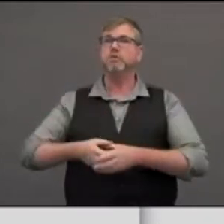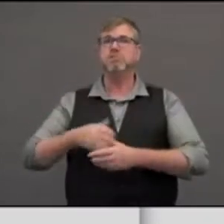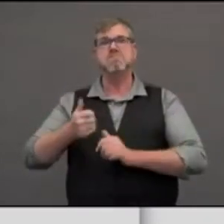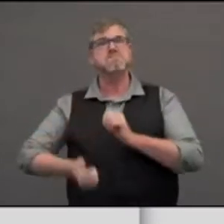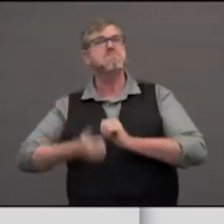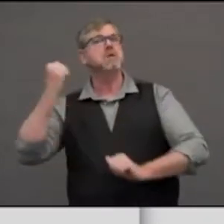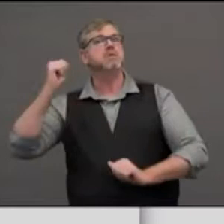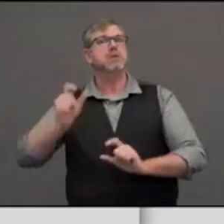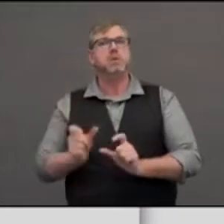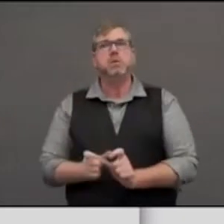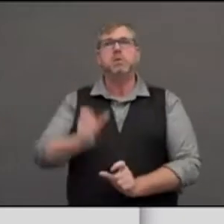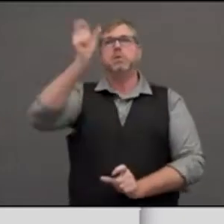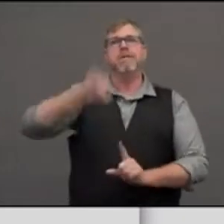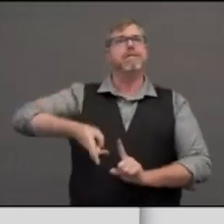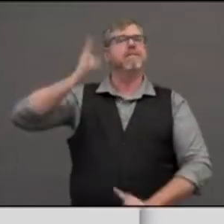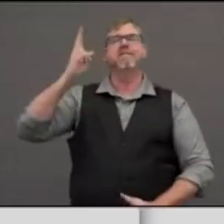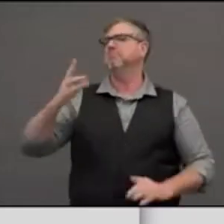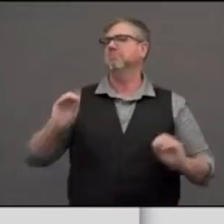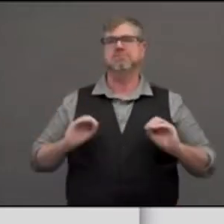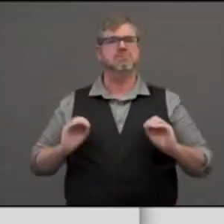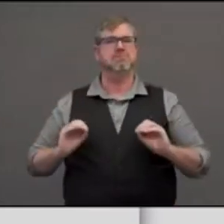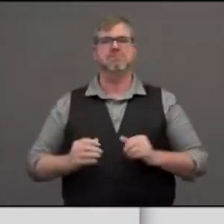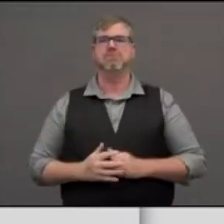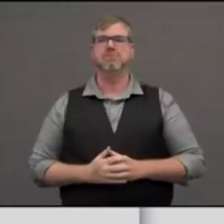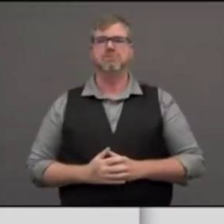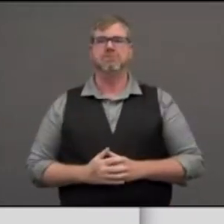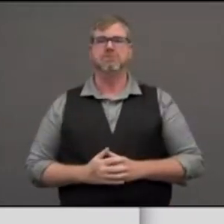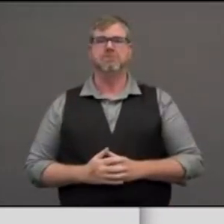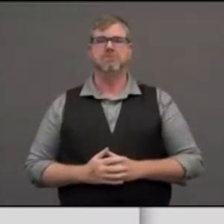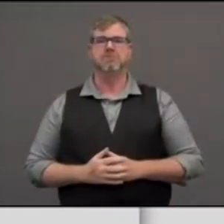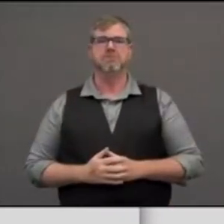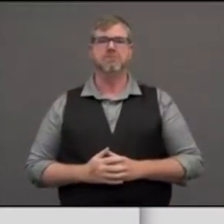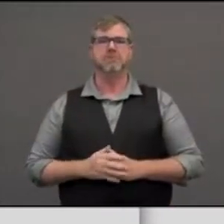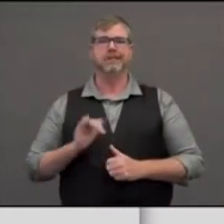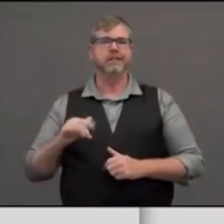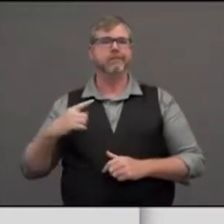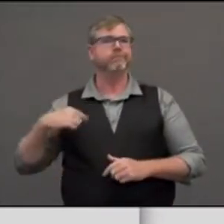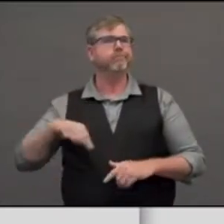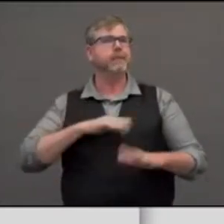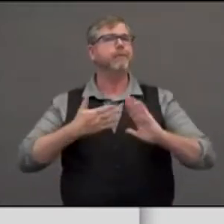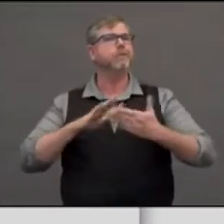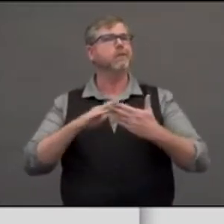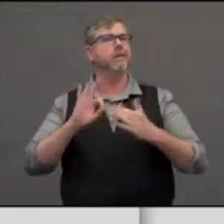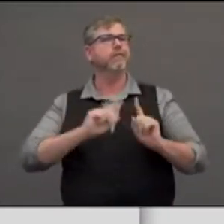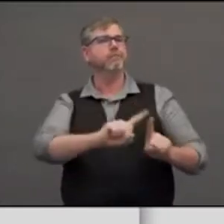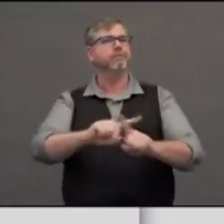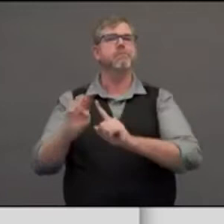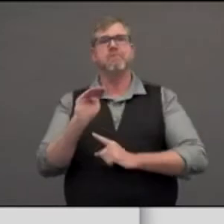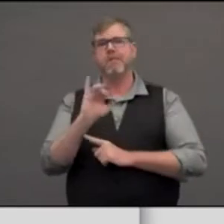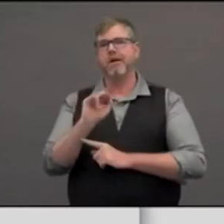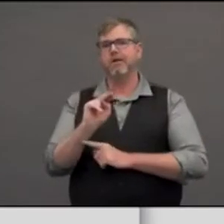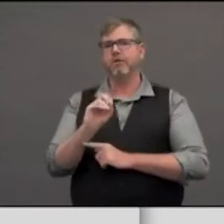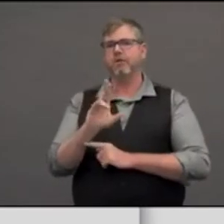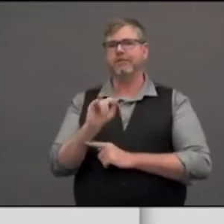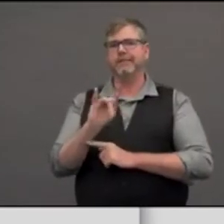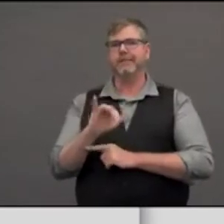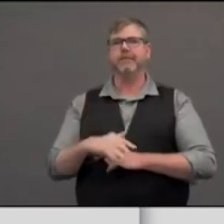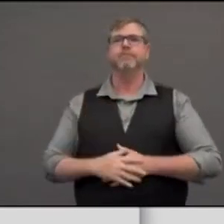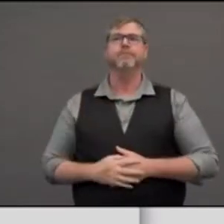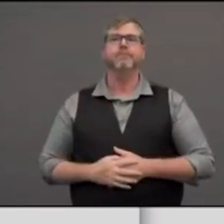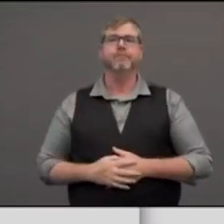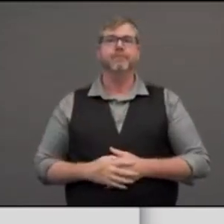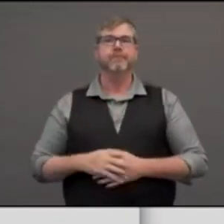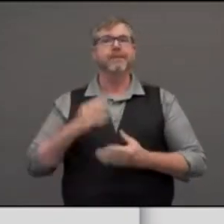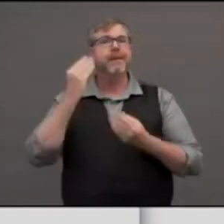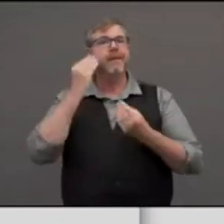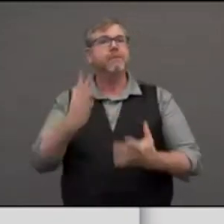say. One other thing, where do we get this data? We get this data from the census, and that's coming up again. So a